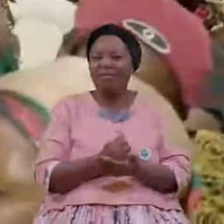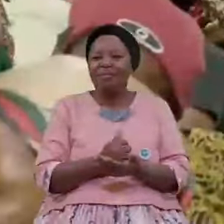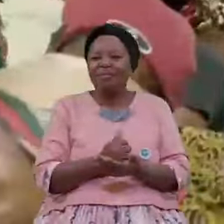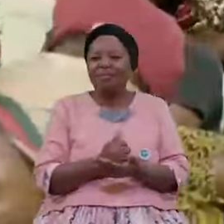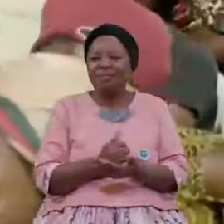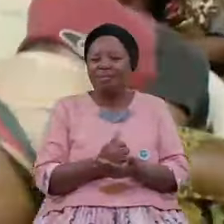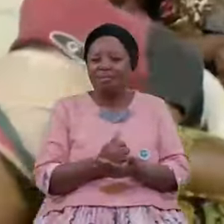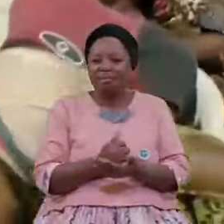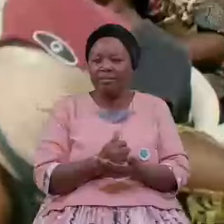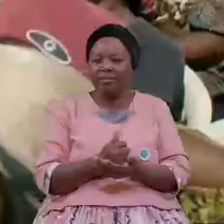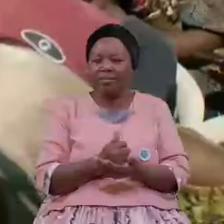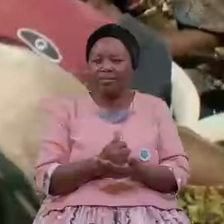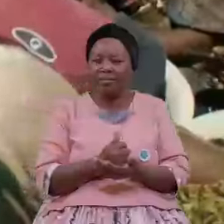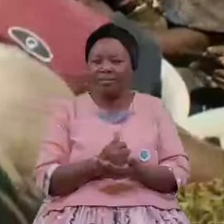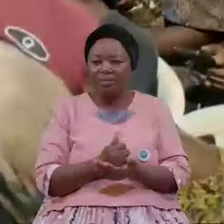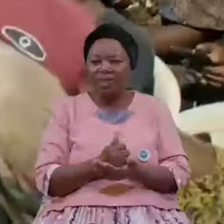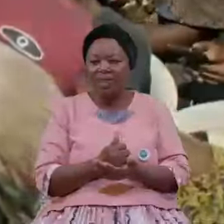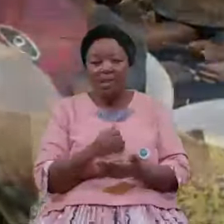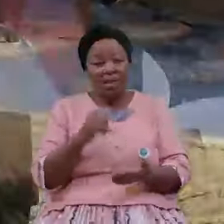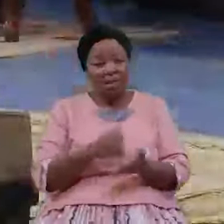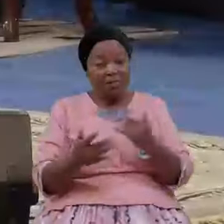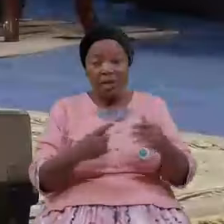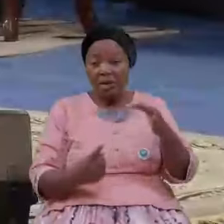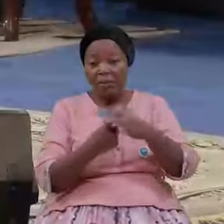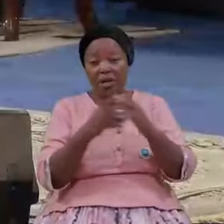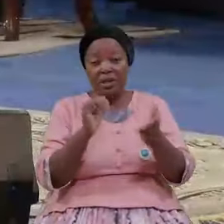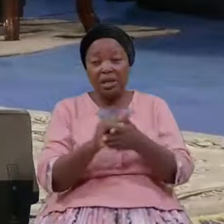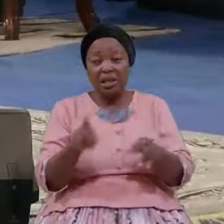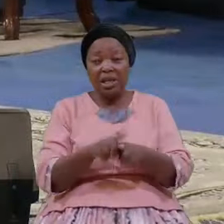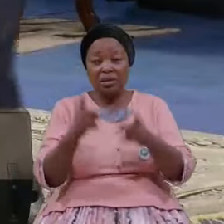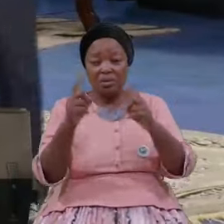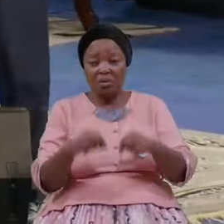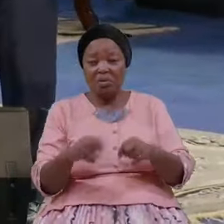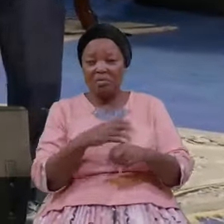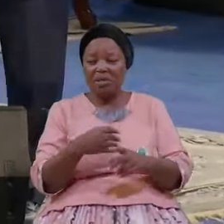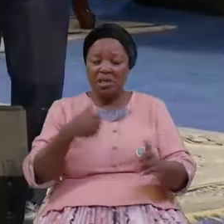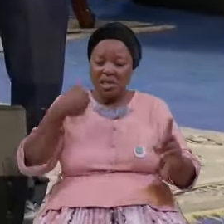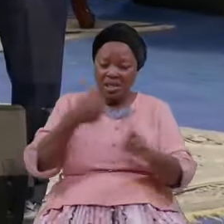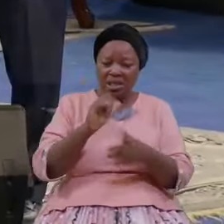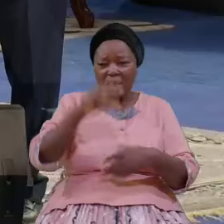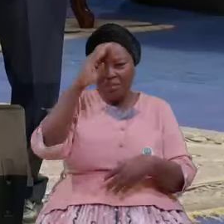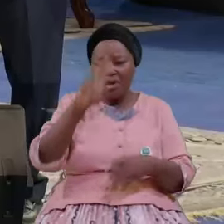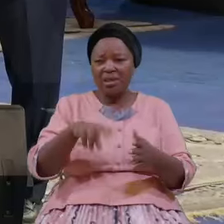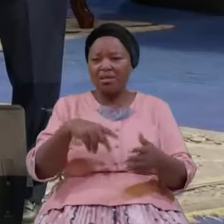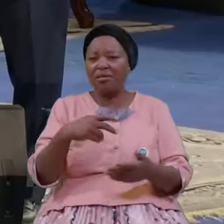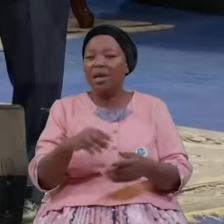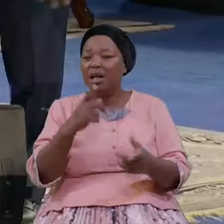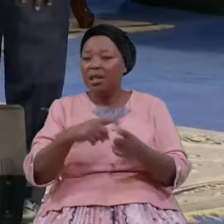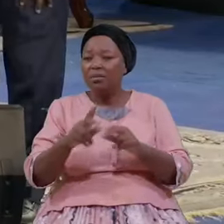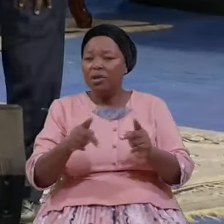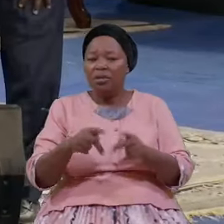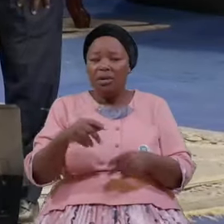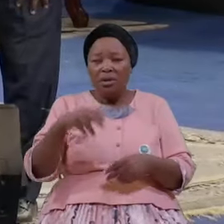It may appear to come, and it knocked the man down. And the people thought, they need to remember